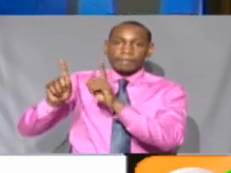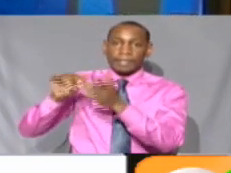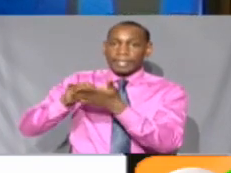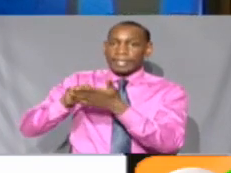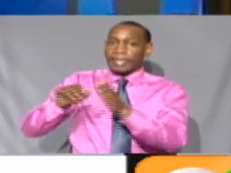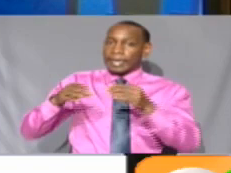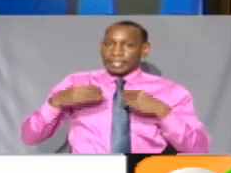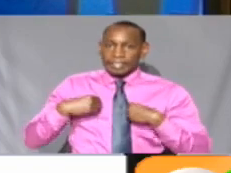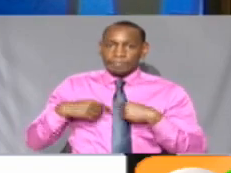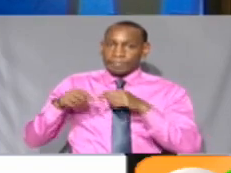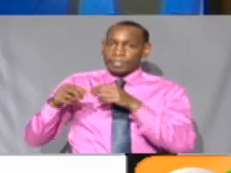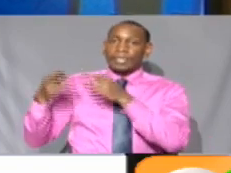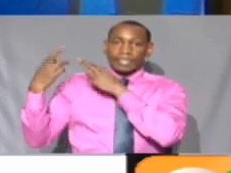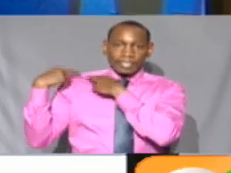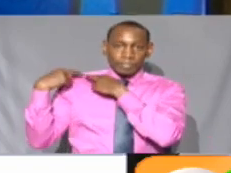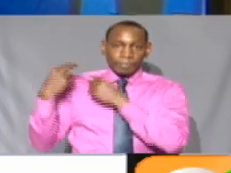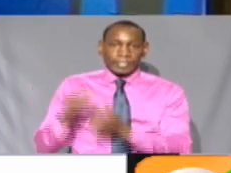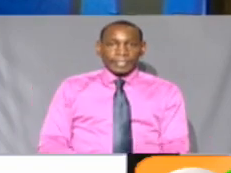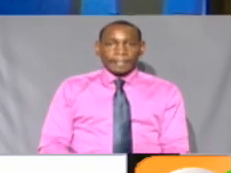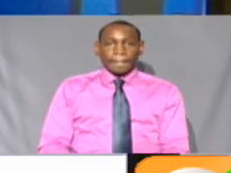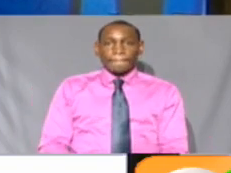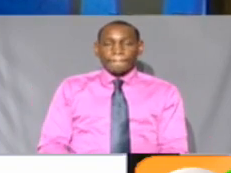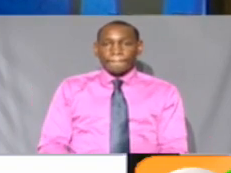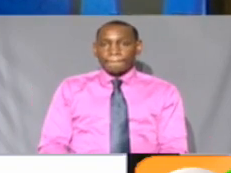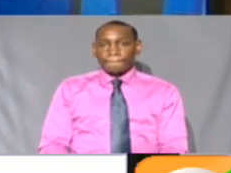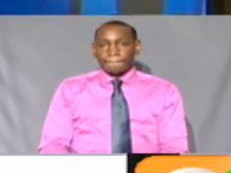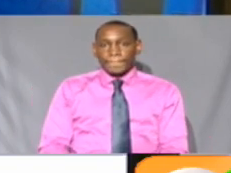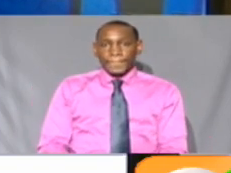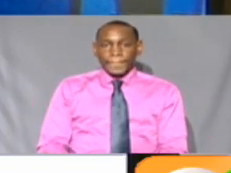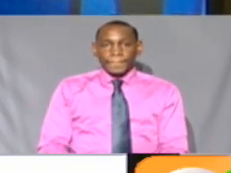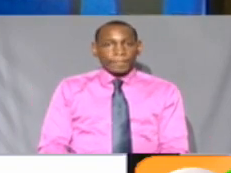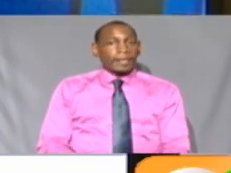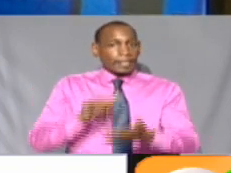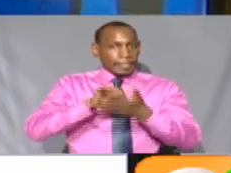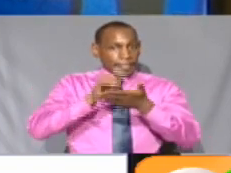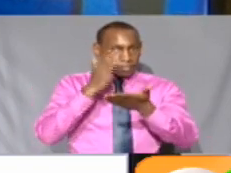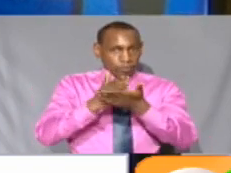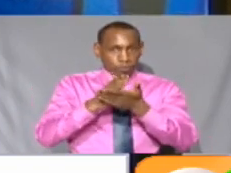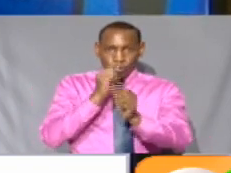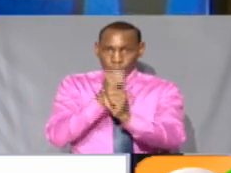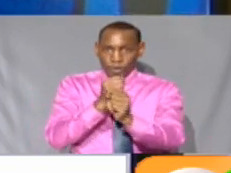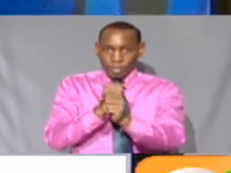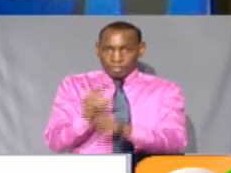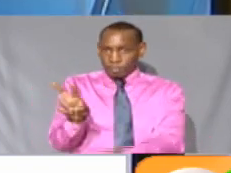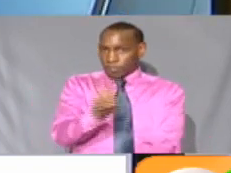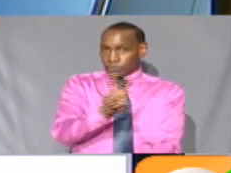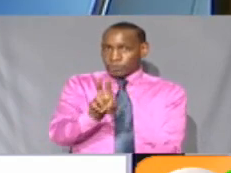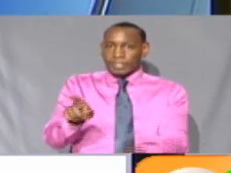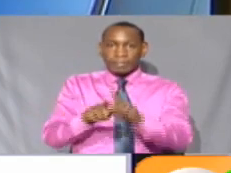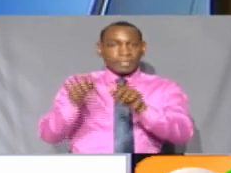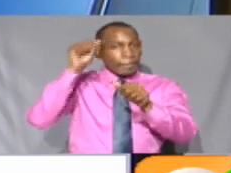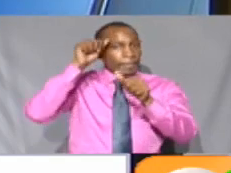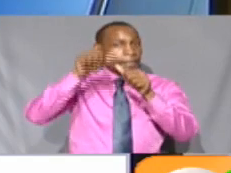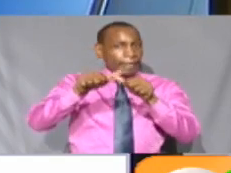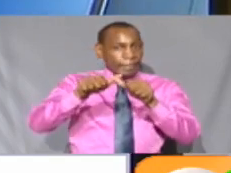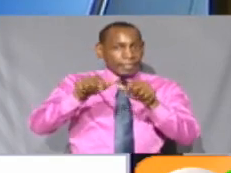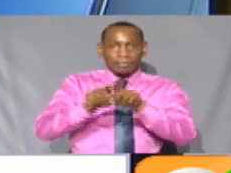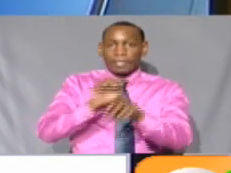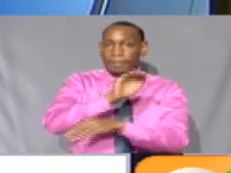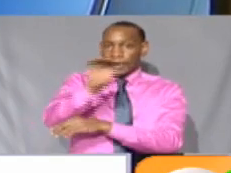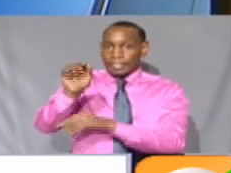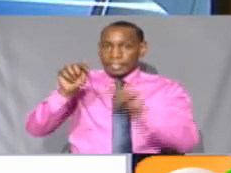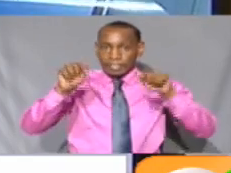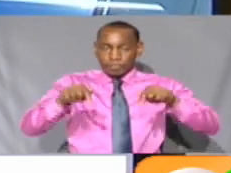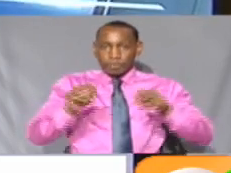that would take the blame for that. So that is exactly how it works. And if you recall, we're asking you